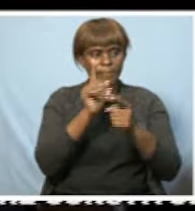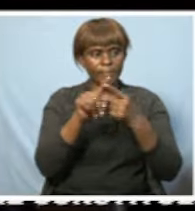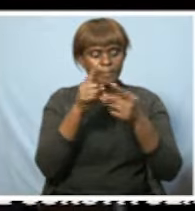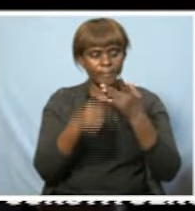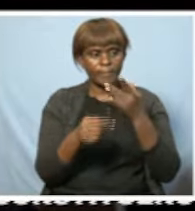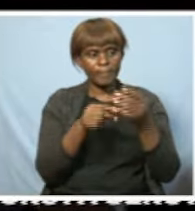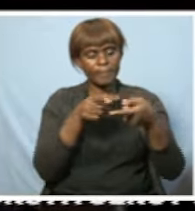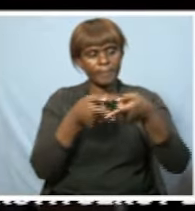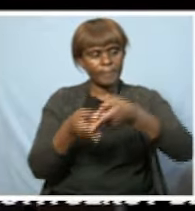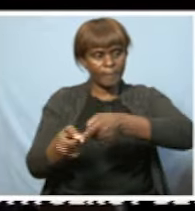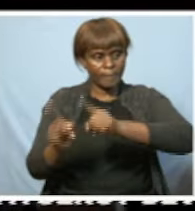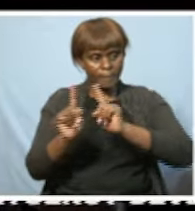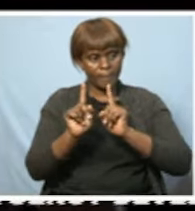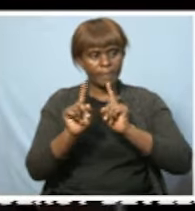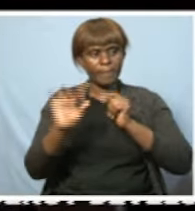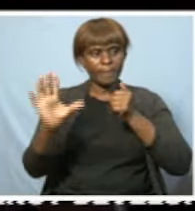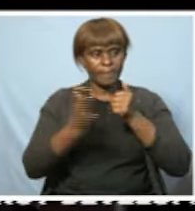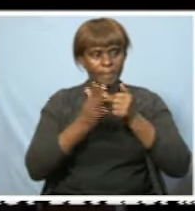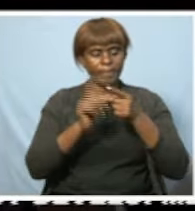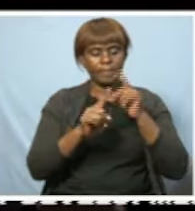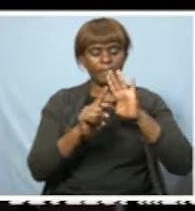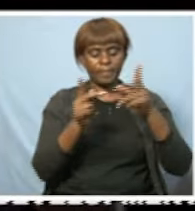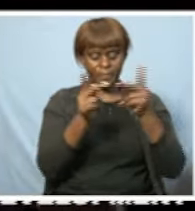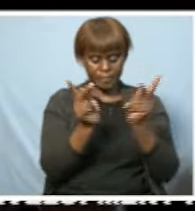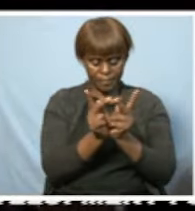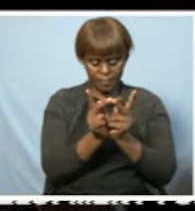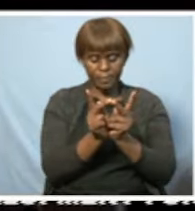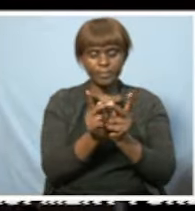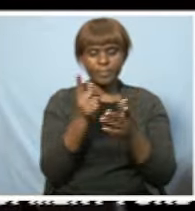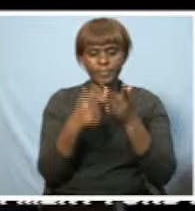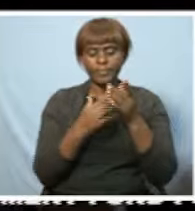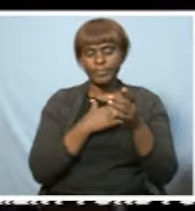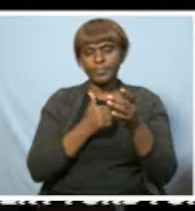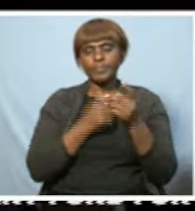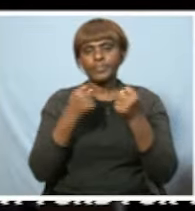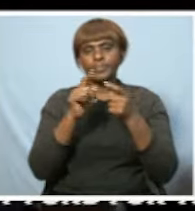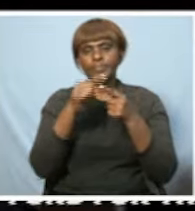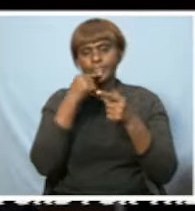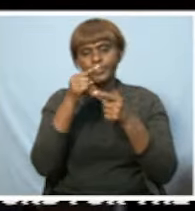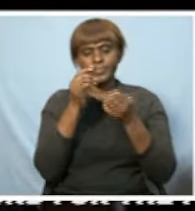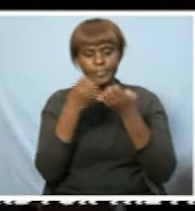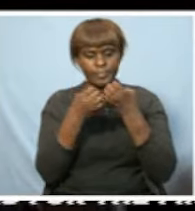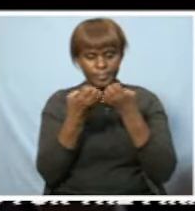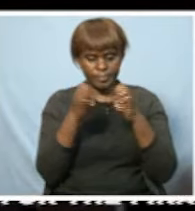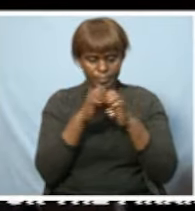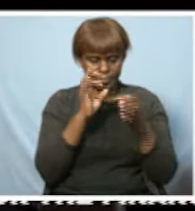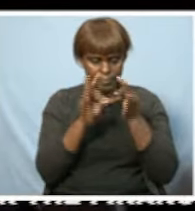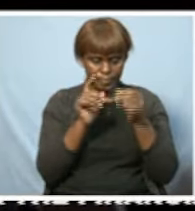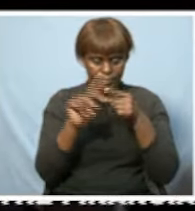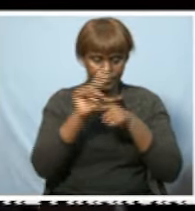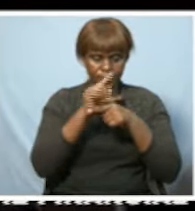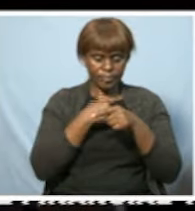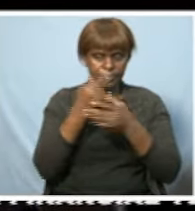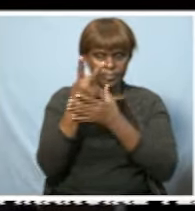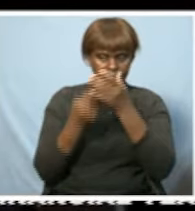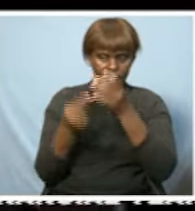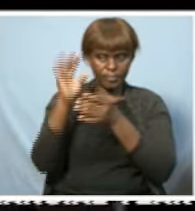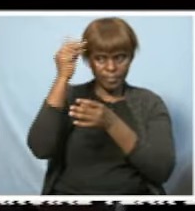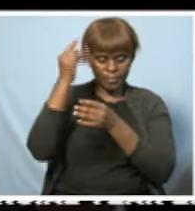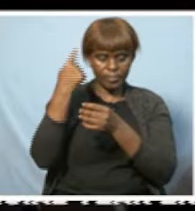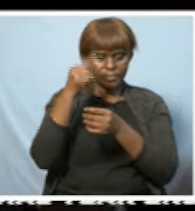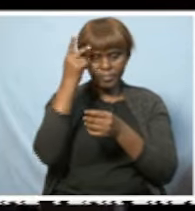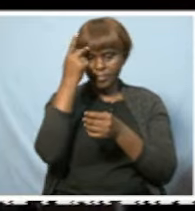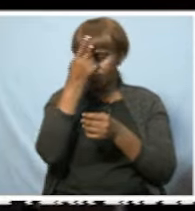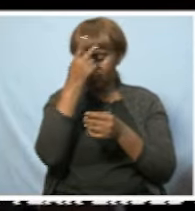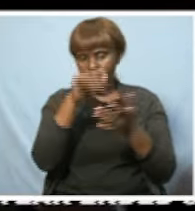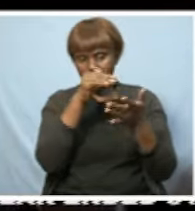picked at that given time. What am I trying to say? If, let's say, today we had both ambulances for PETAUKE Central